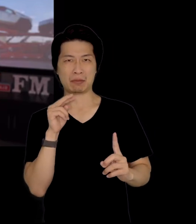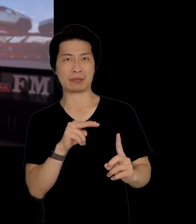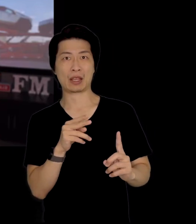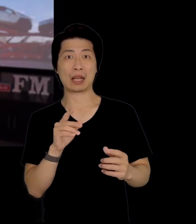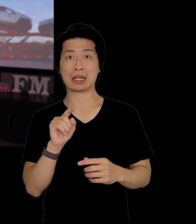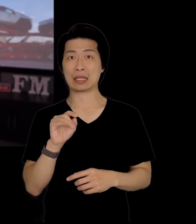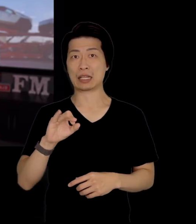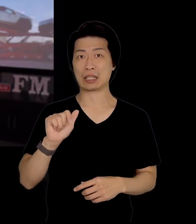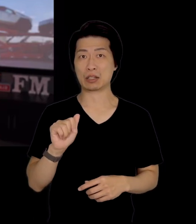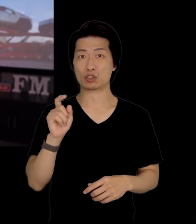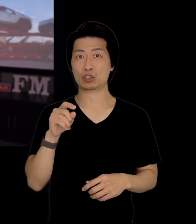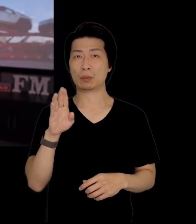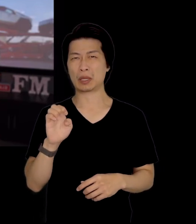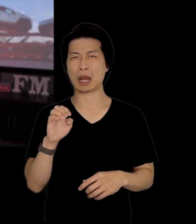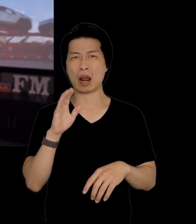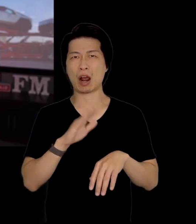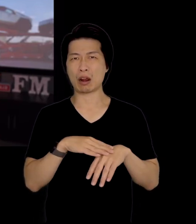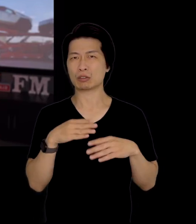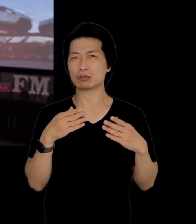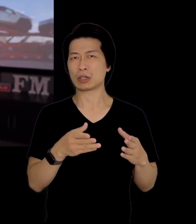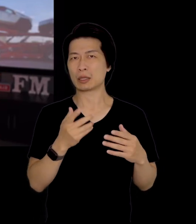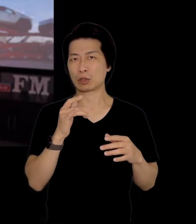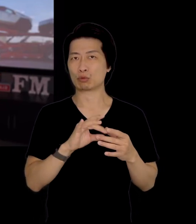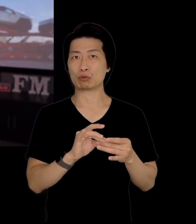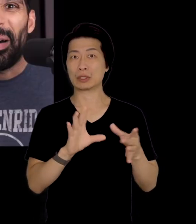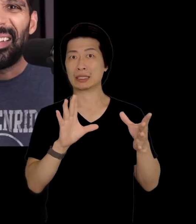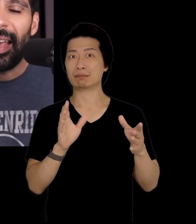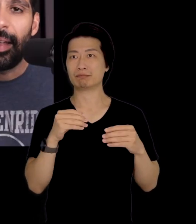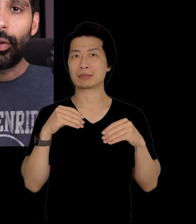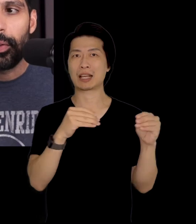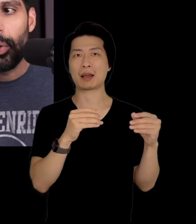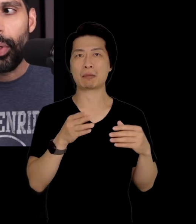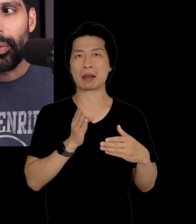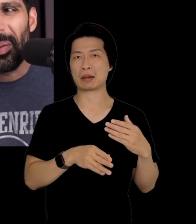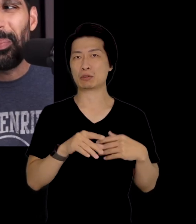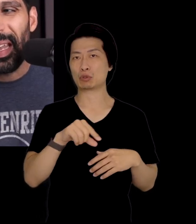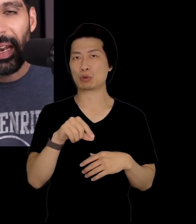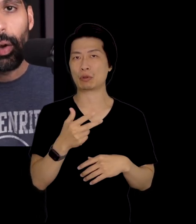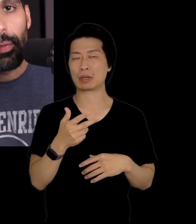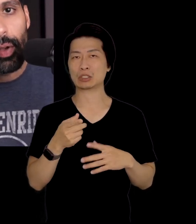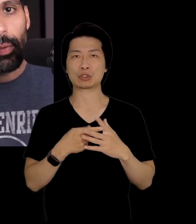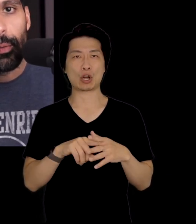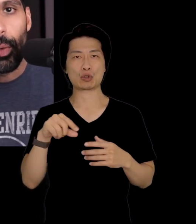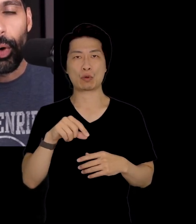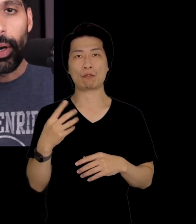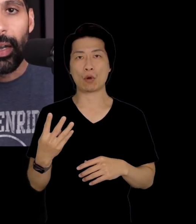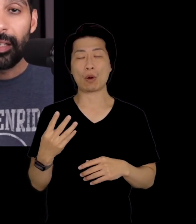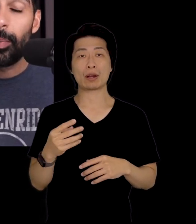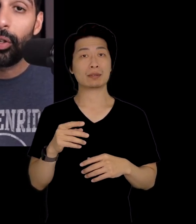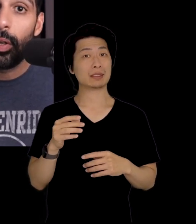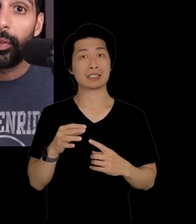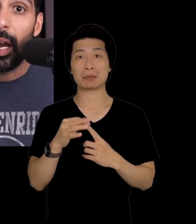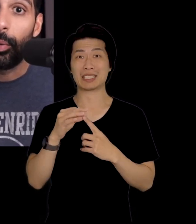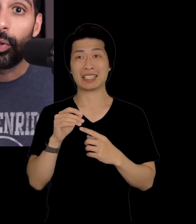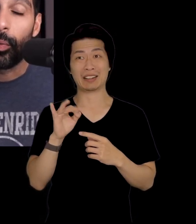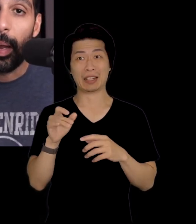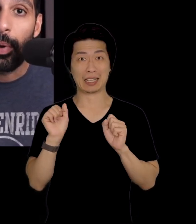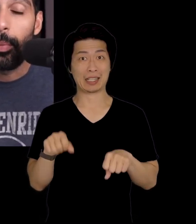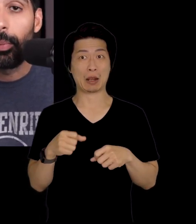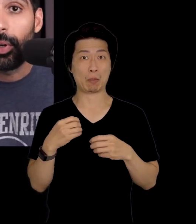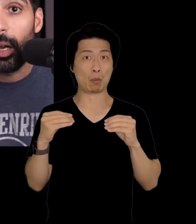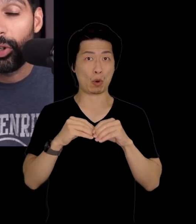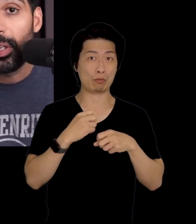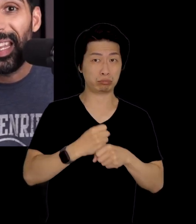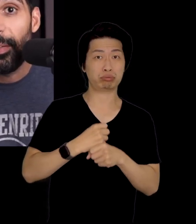standpoint means that Tesla should be on track to release this thing by the end of Q3, beginning of Q4, especially if they're able to ramp